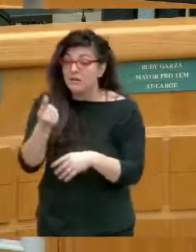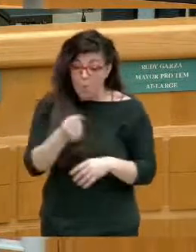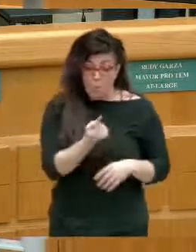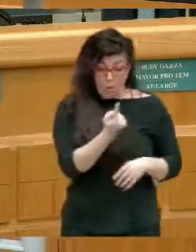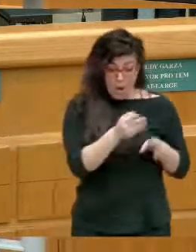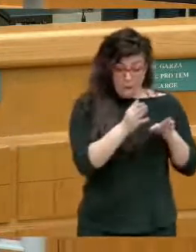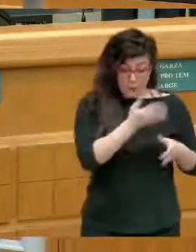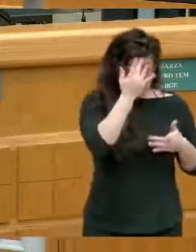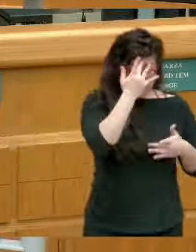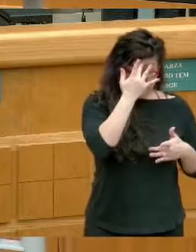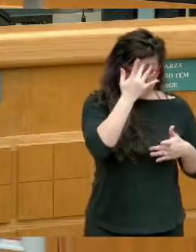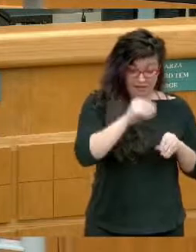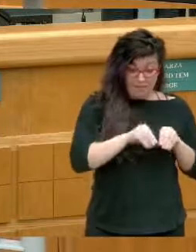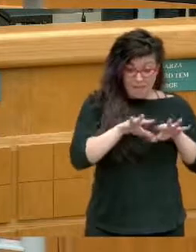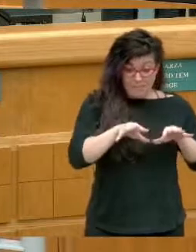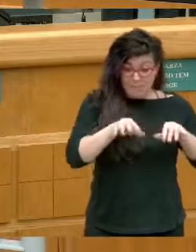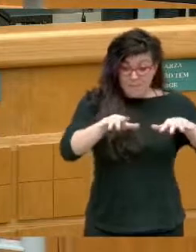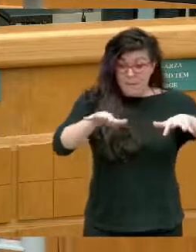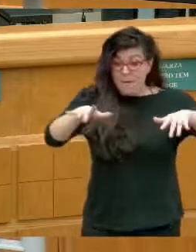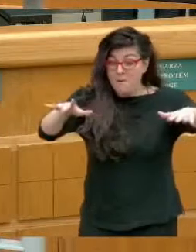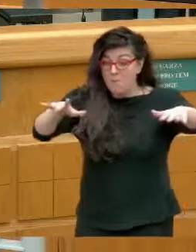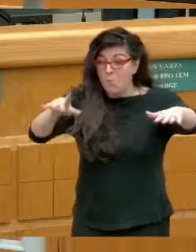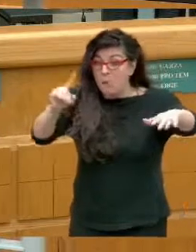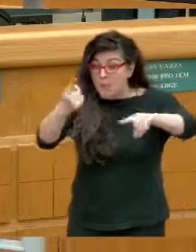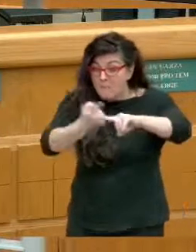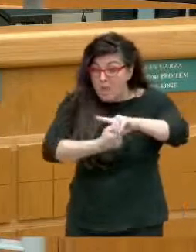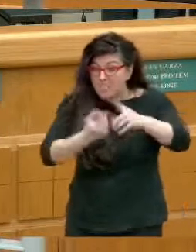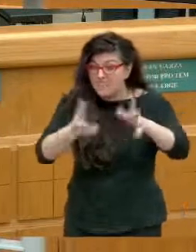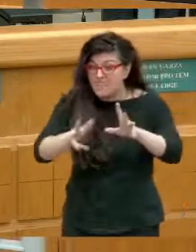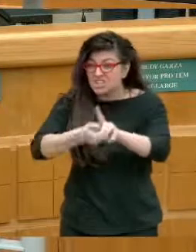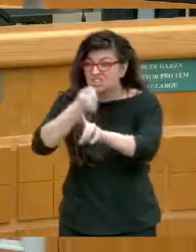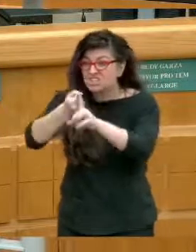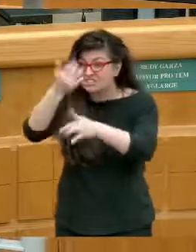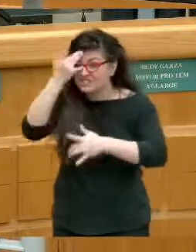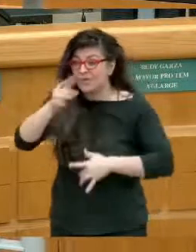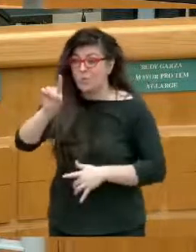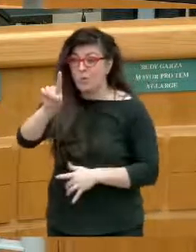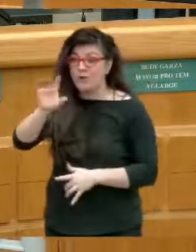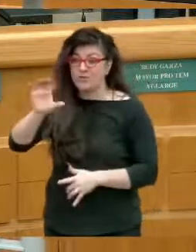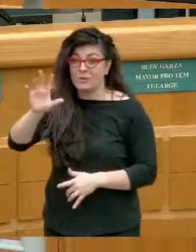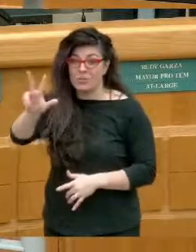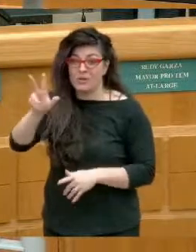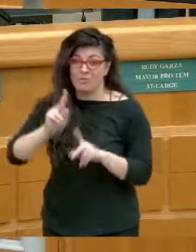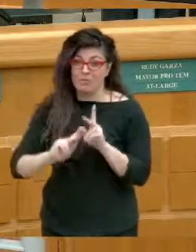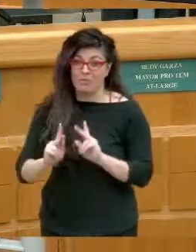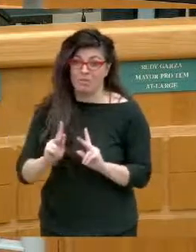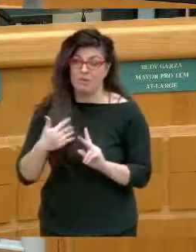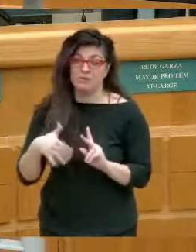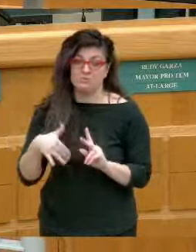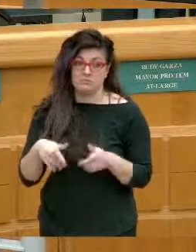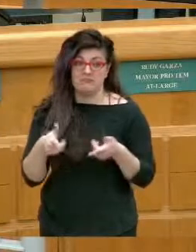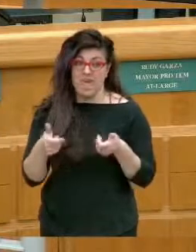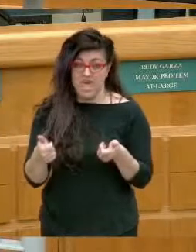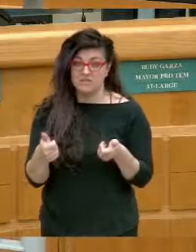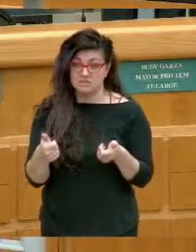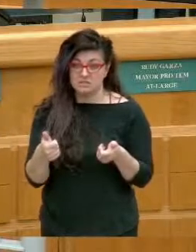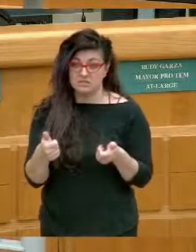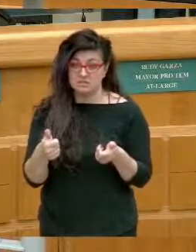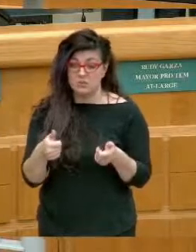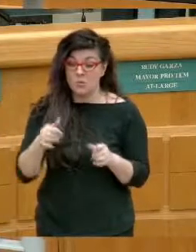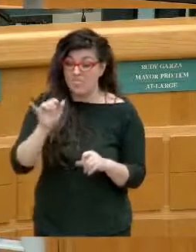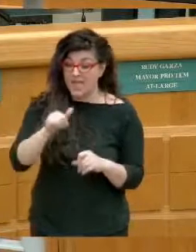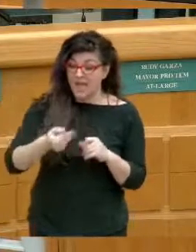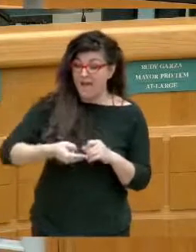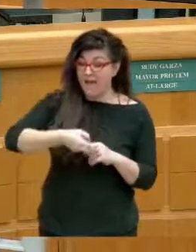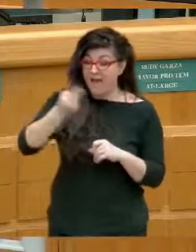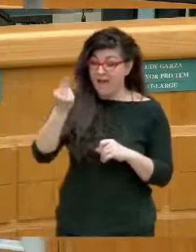103 in 1 month. So this can happen very rapidly. And this high transmission